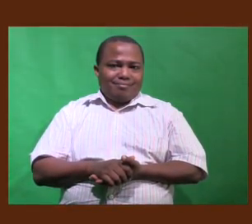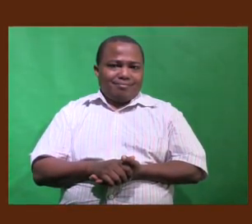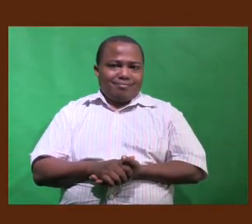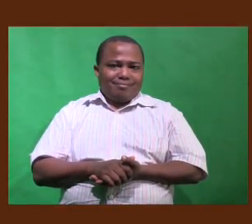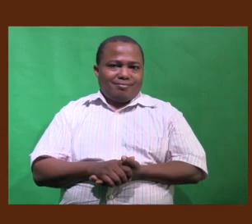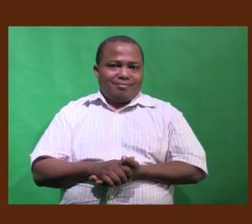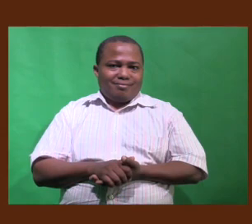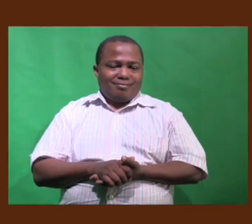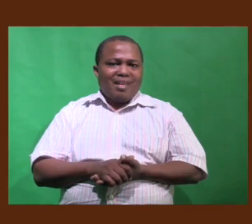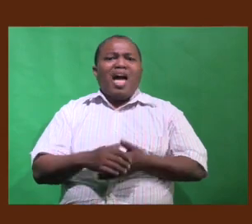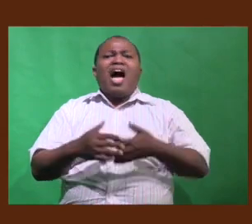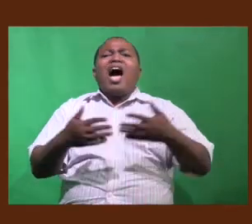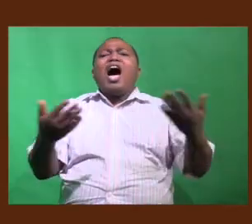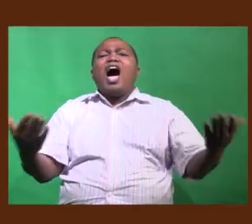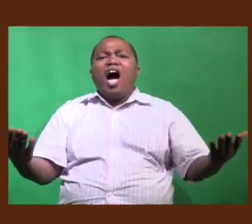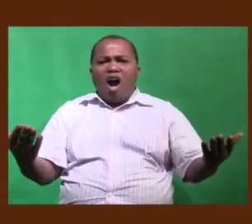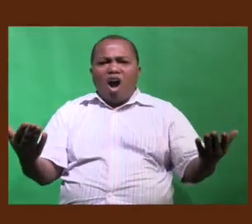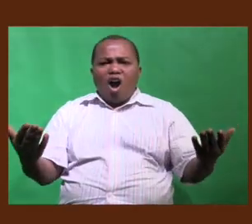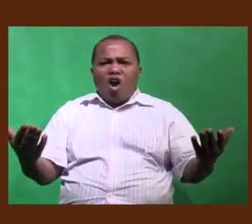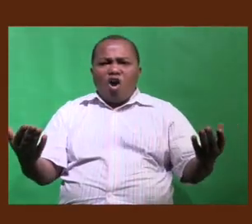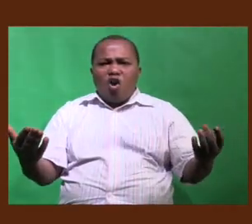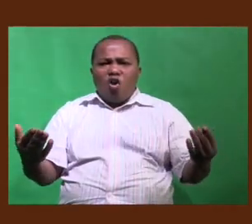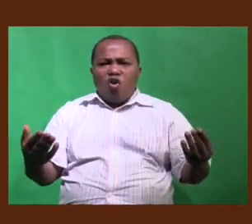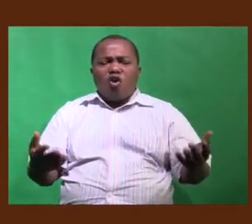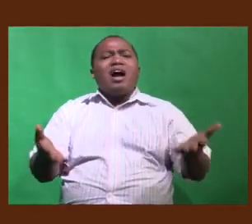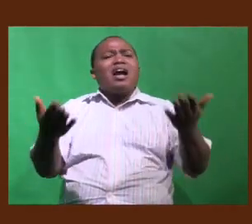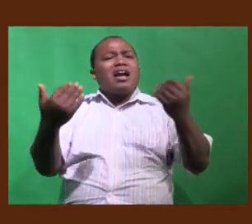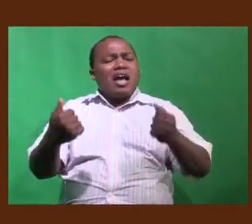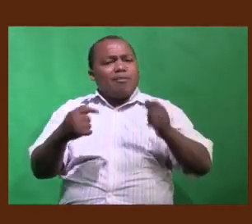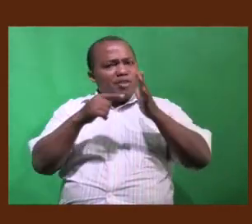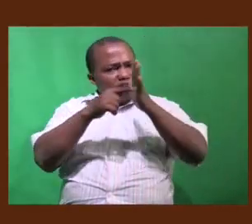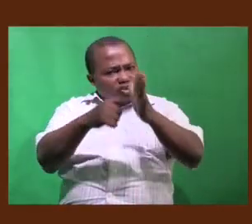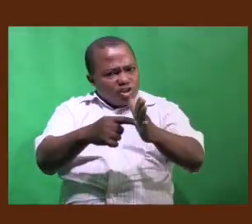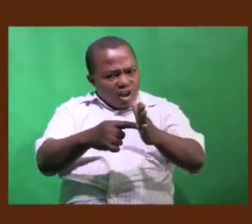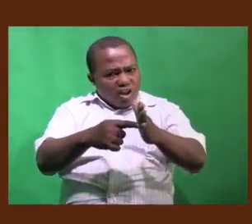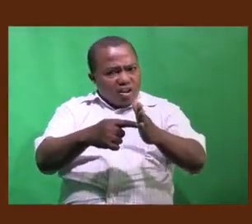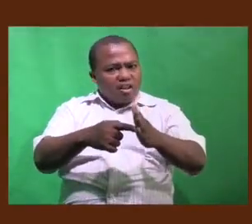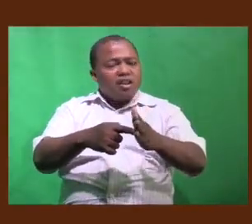How can be shown through the account?